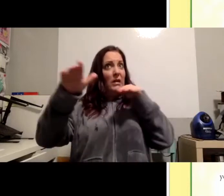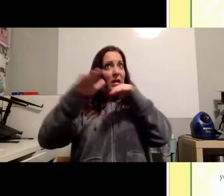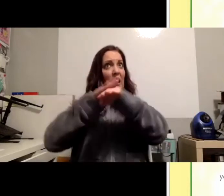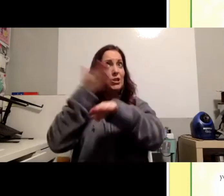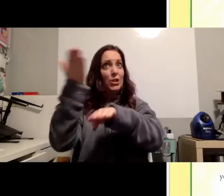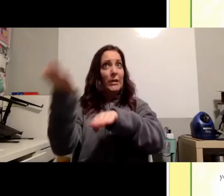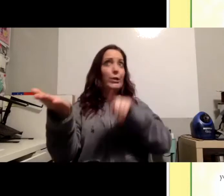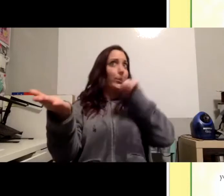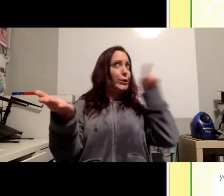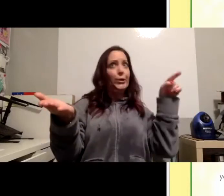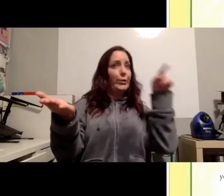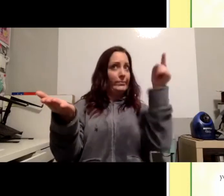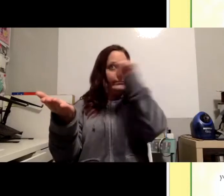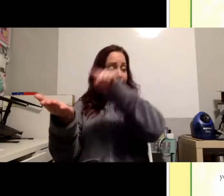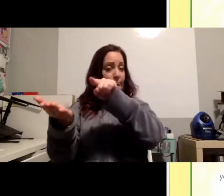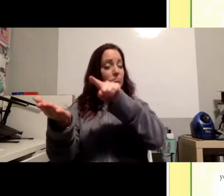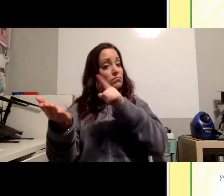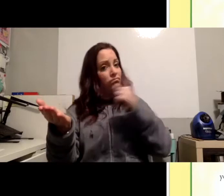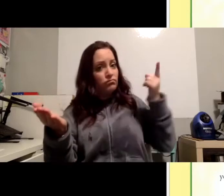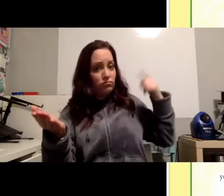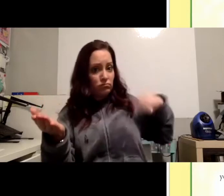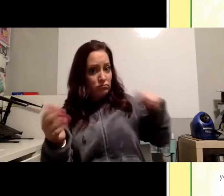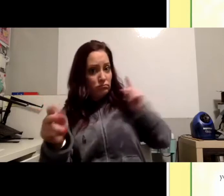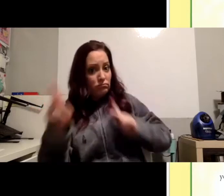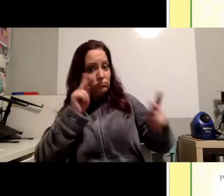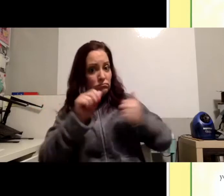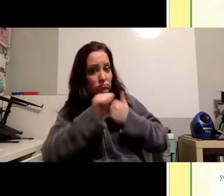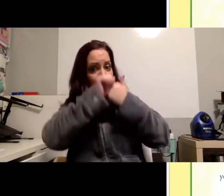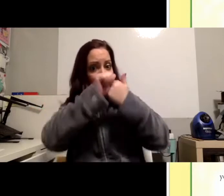They entered at the enter sign.